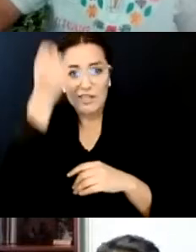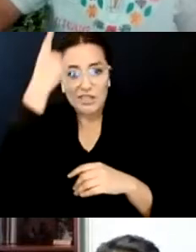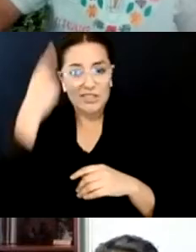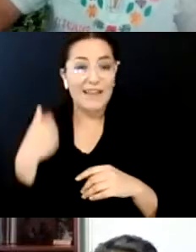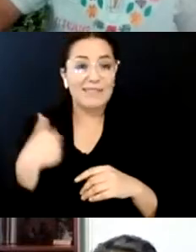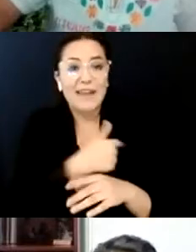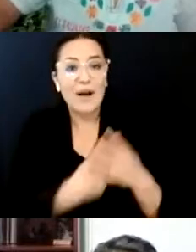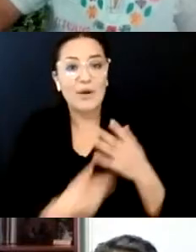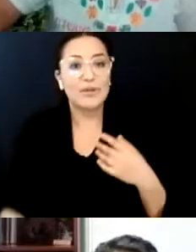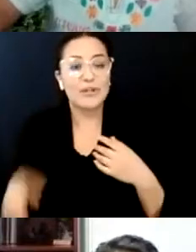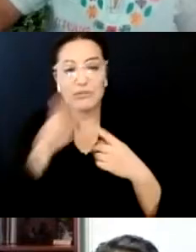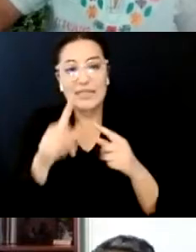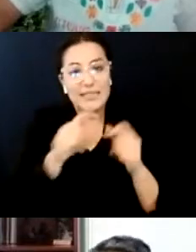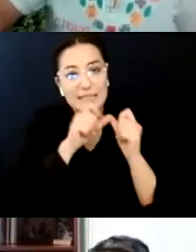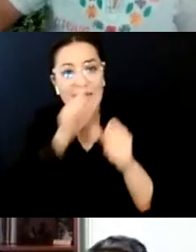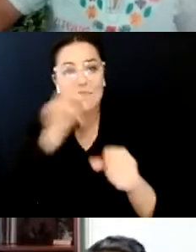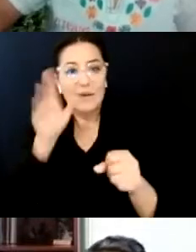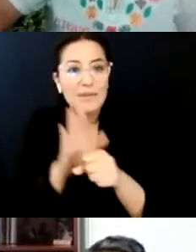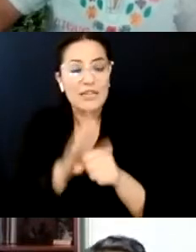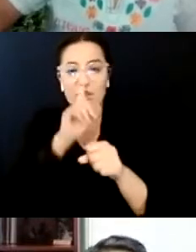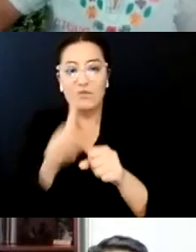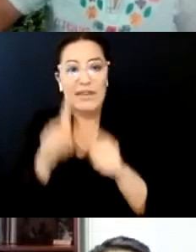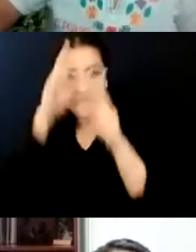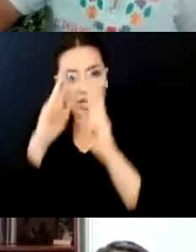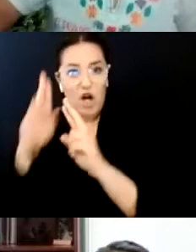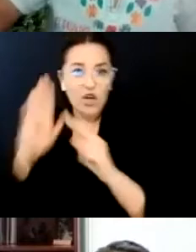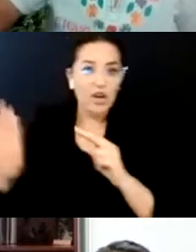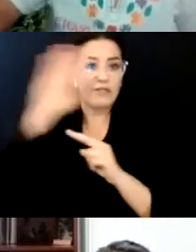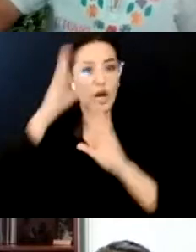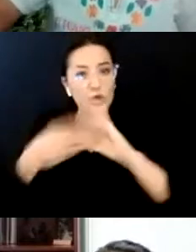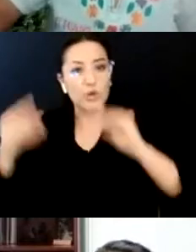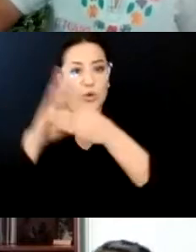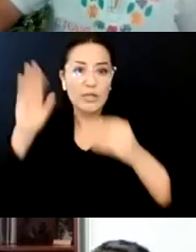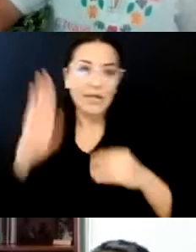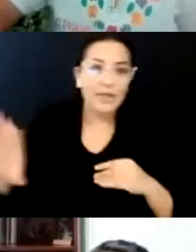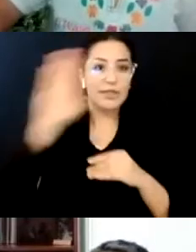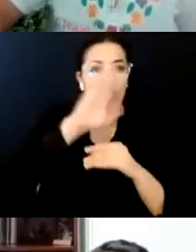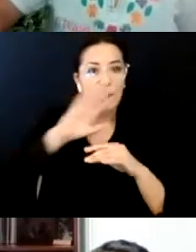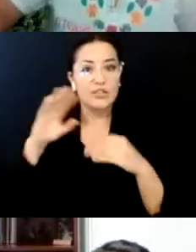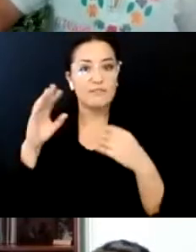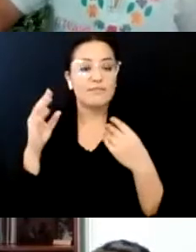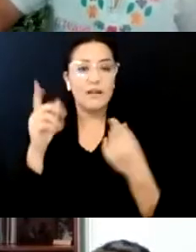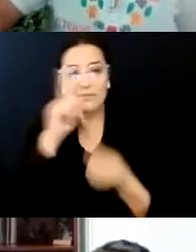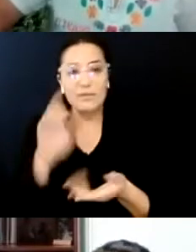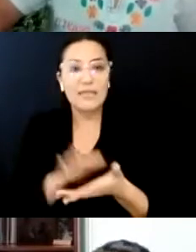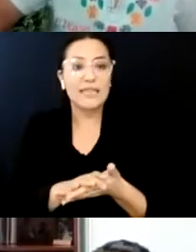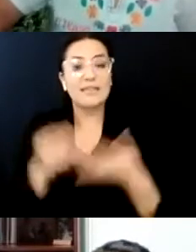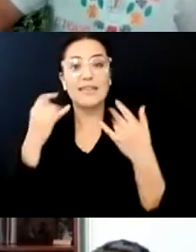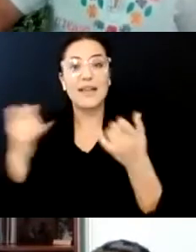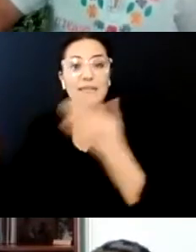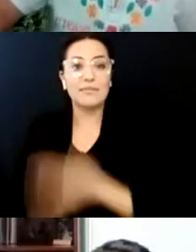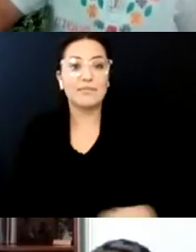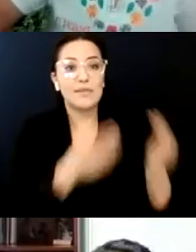here, and we are committed to uplifting their stories, culture, and community. And I'll go ahead and pass it over to Xiomara and Sam, who